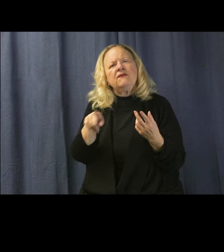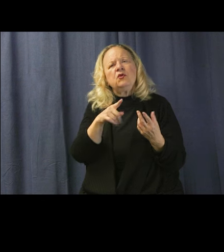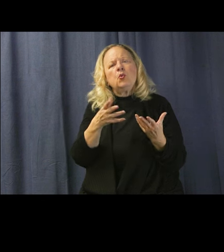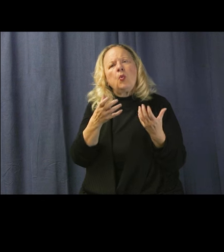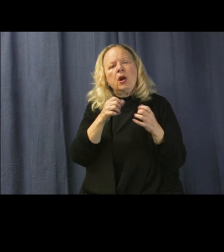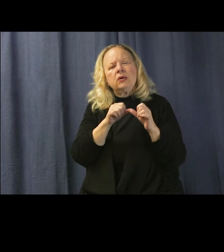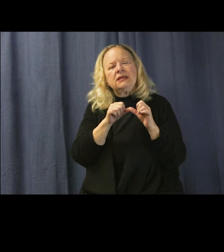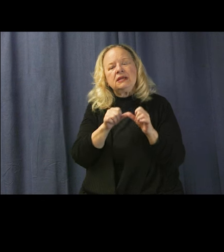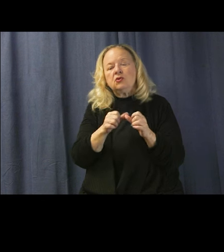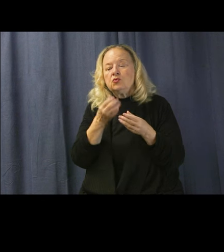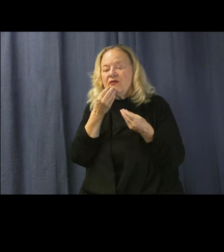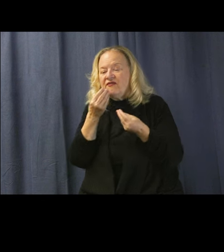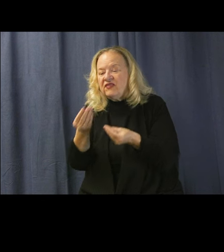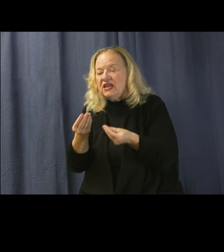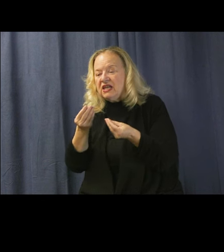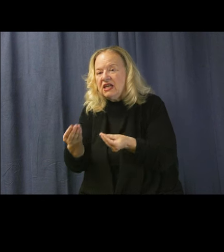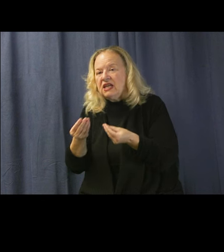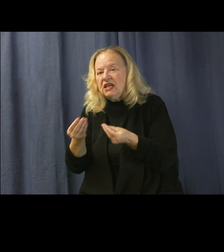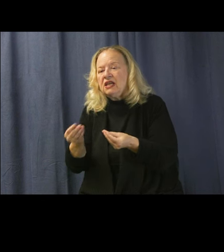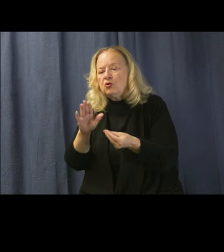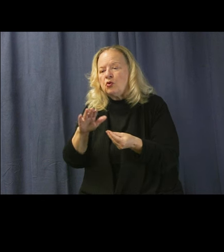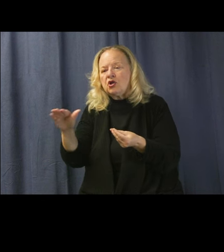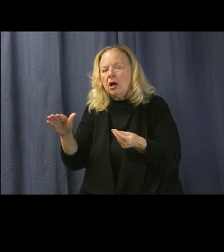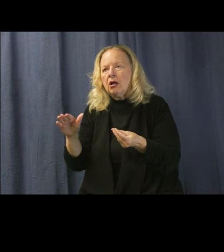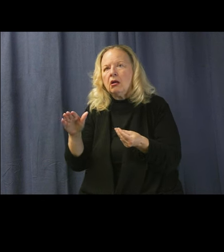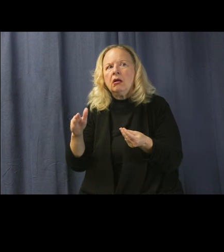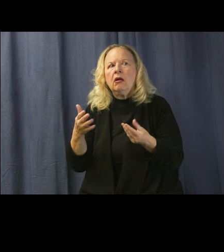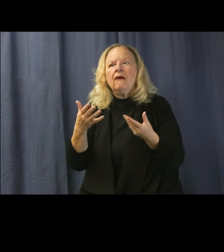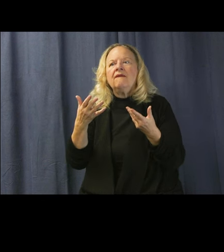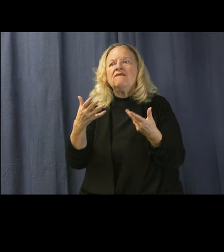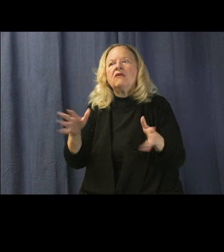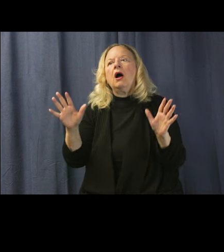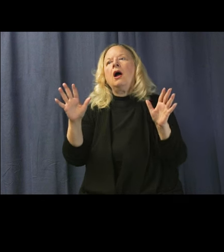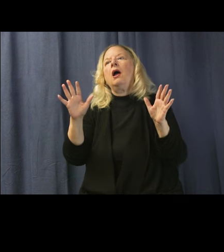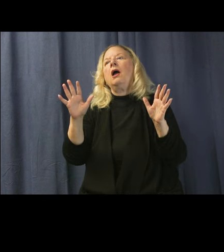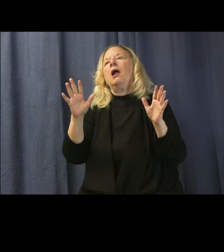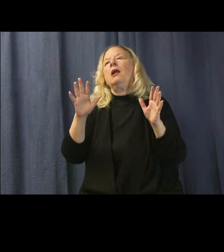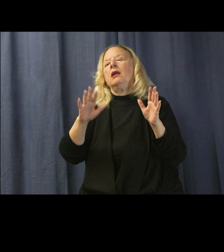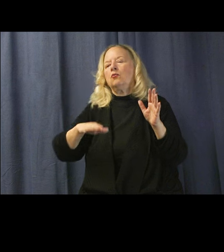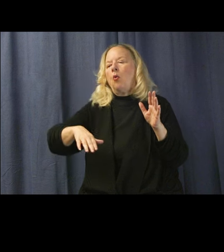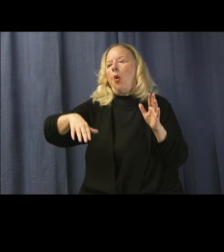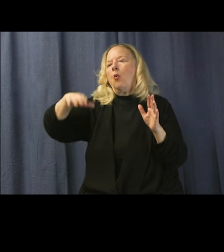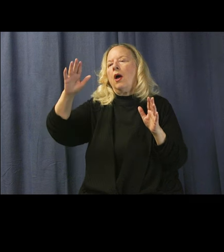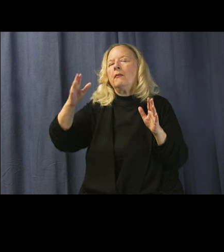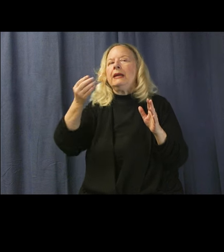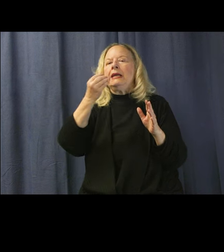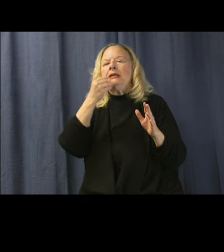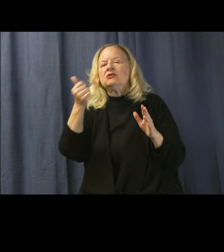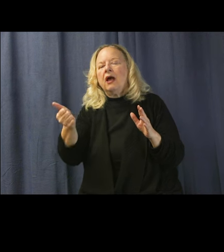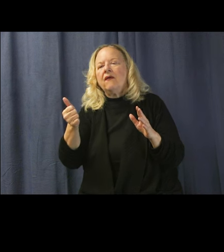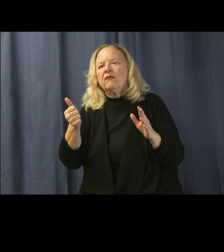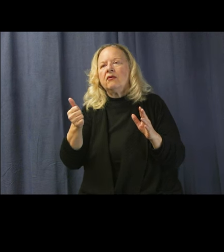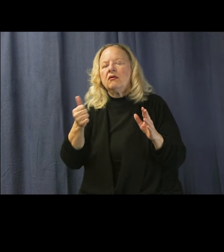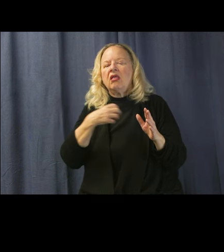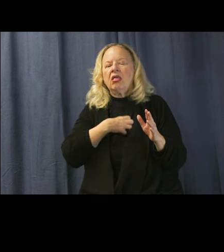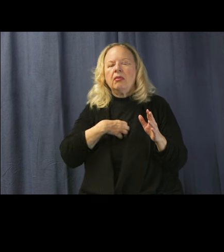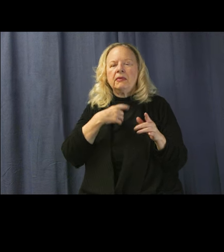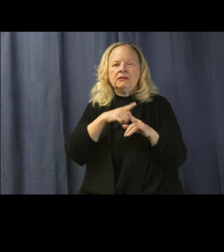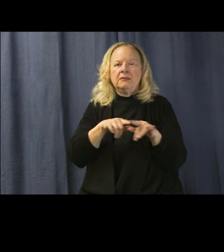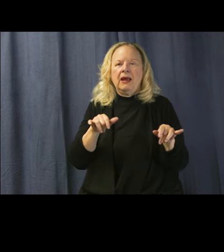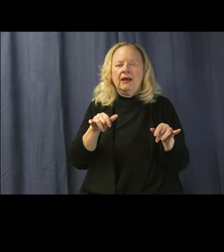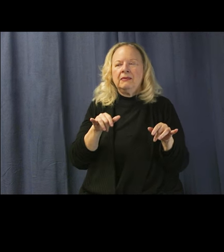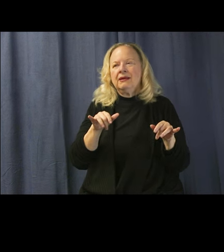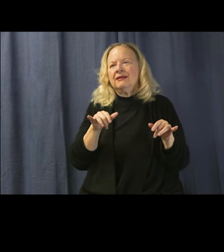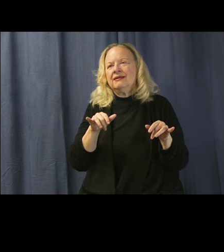want to continue to feed your child? Or can you hardly wait for them to feed themselves? I don't mean to be gross, but at the same